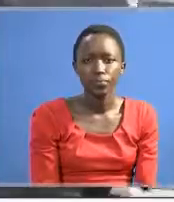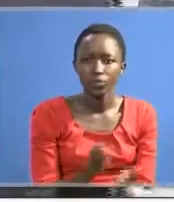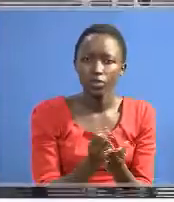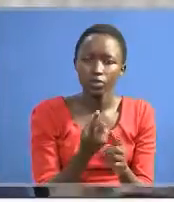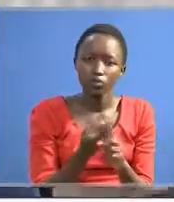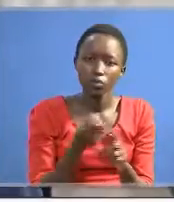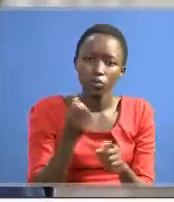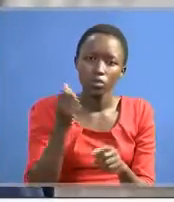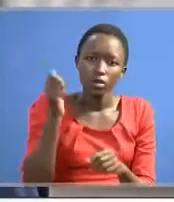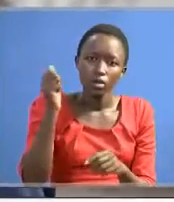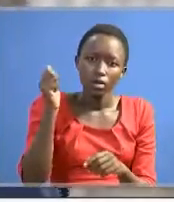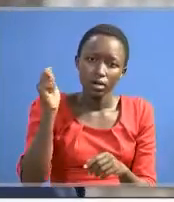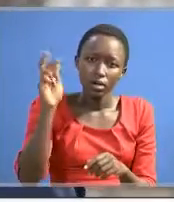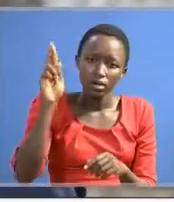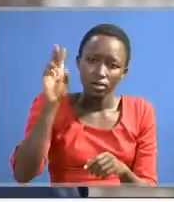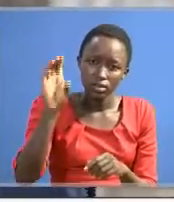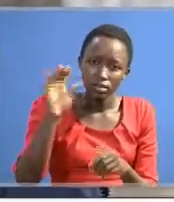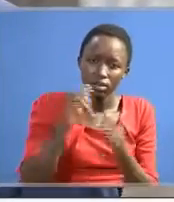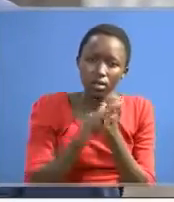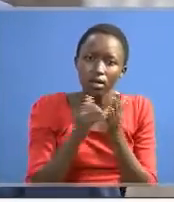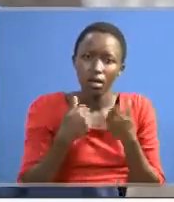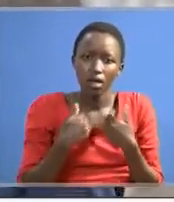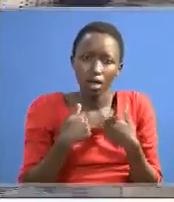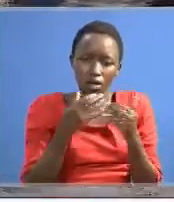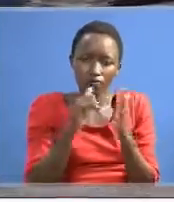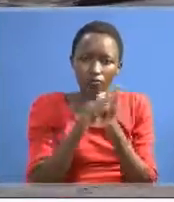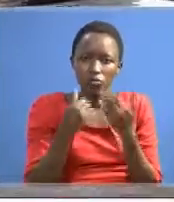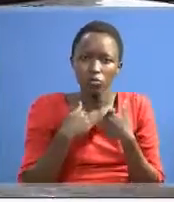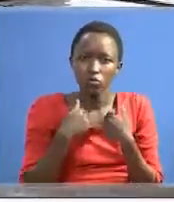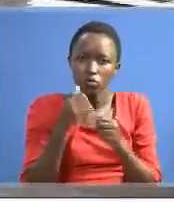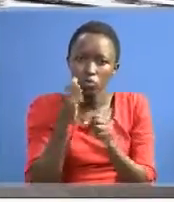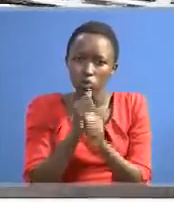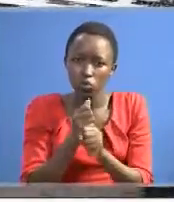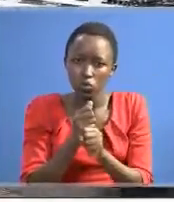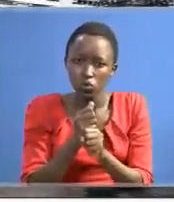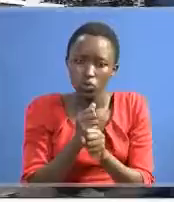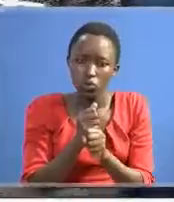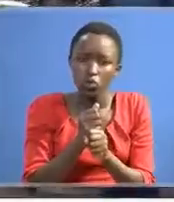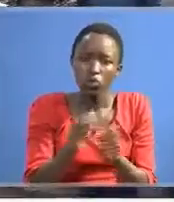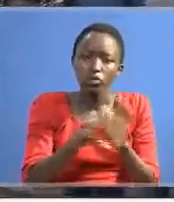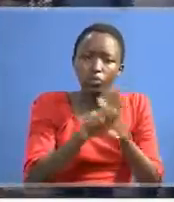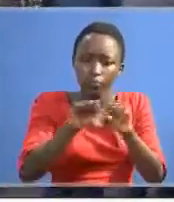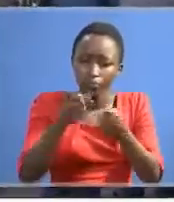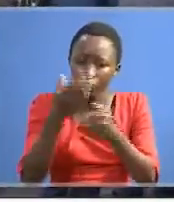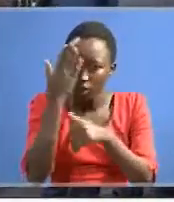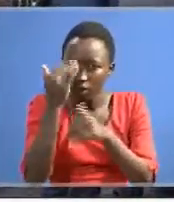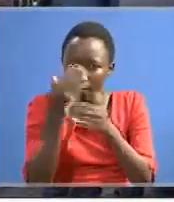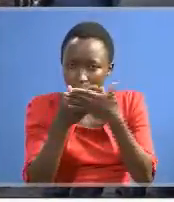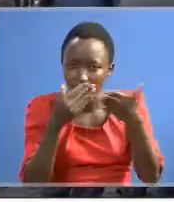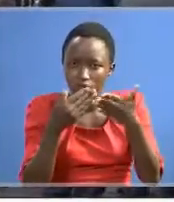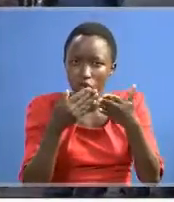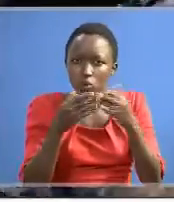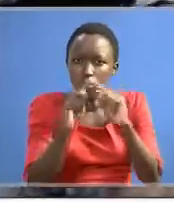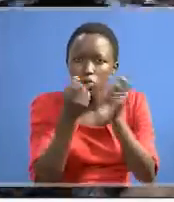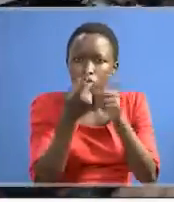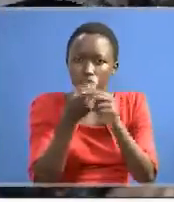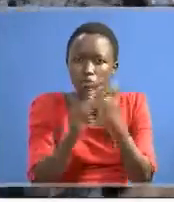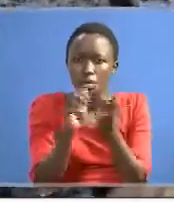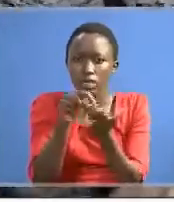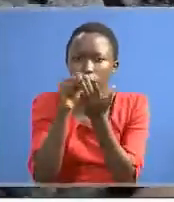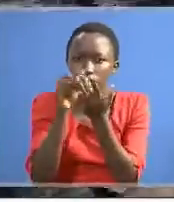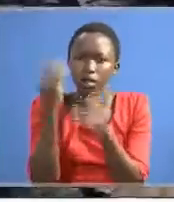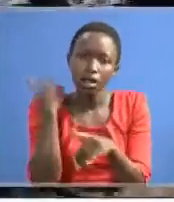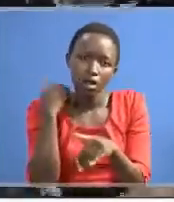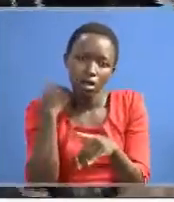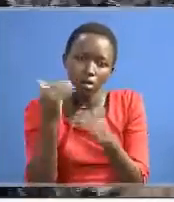Officials from ERC, led by Pavel Oymaker, had apparently marked the premises as illegal before teams of detectives from Special